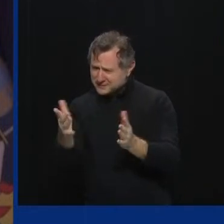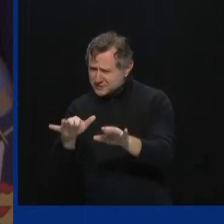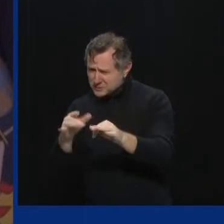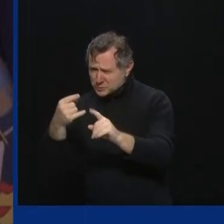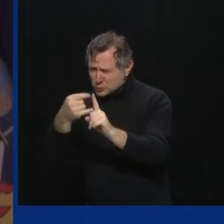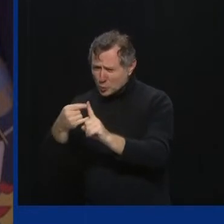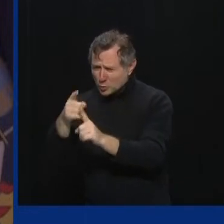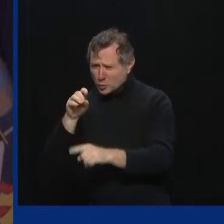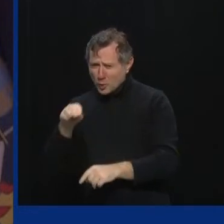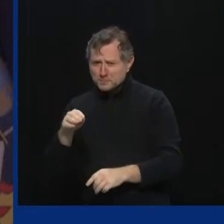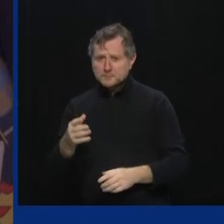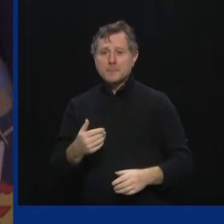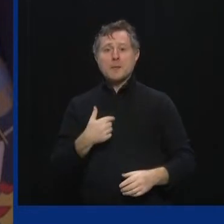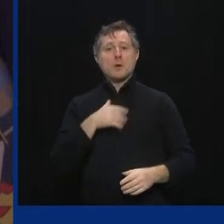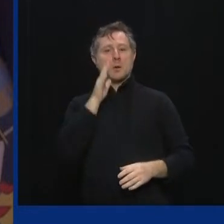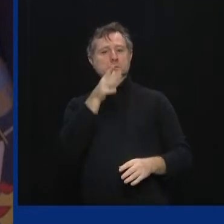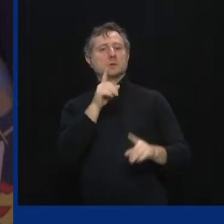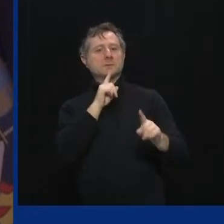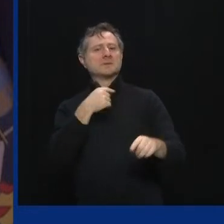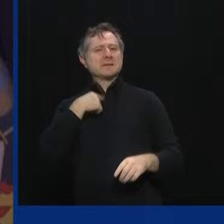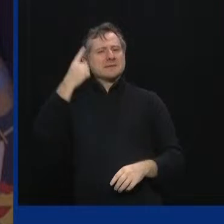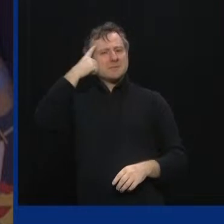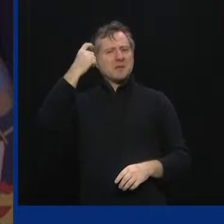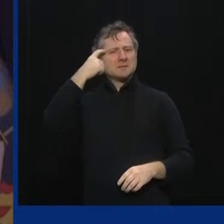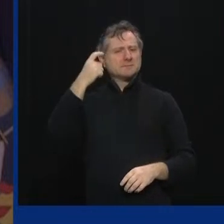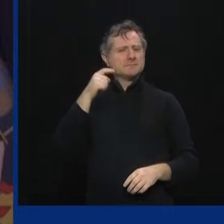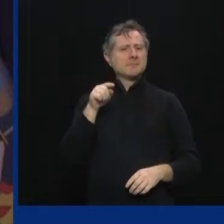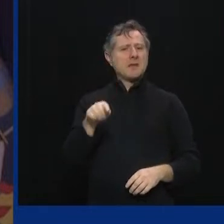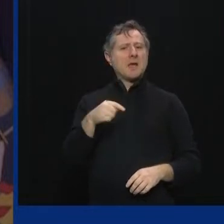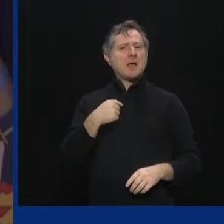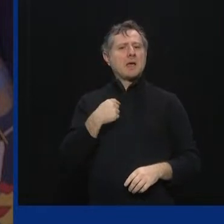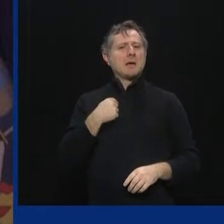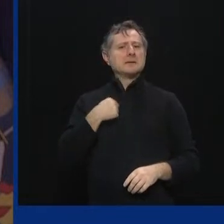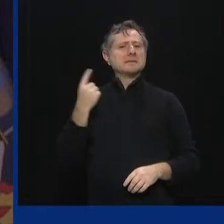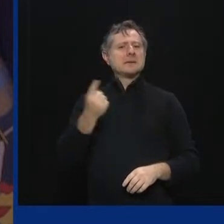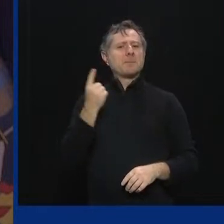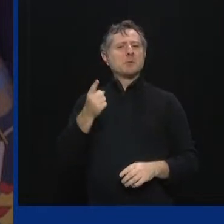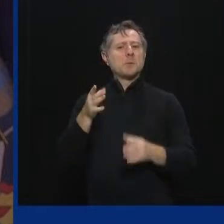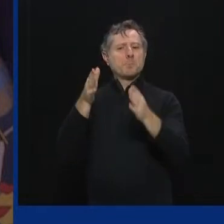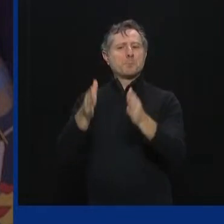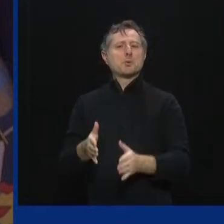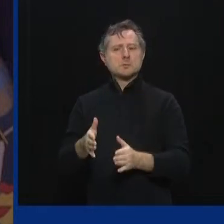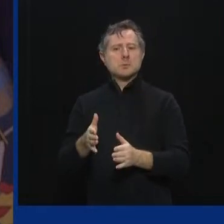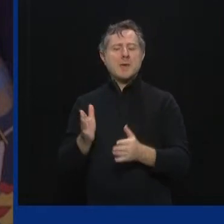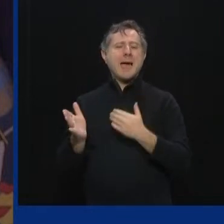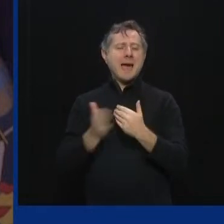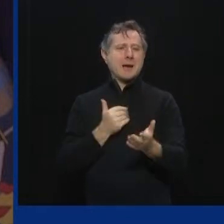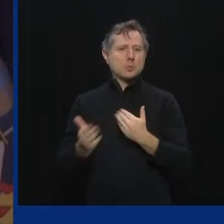Well, I'll answer that question because I suspect I could ask someone in person anyhow.